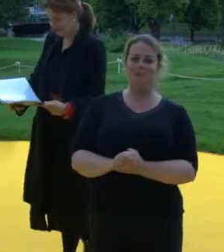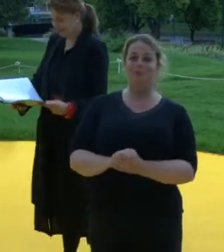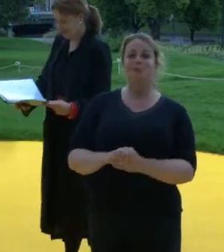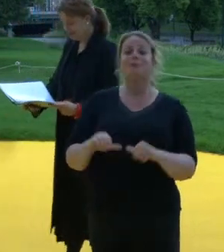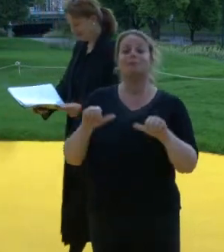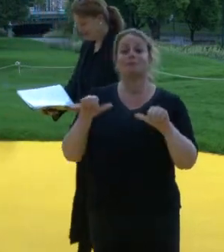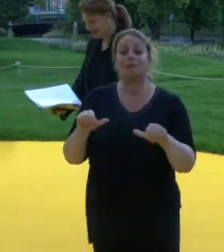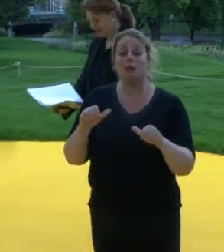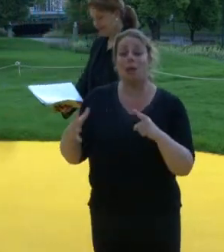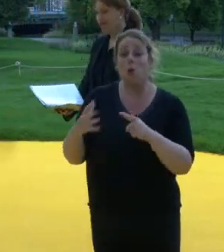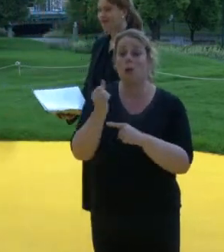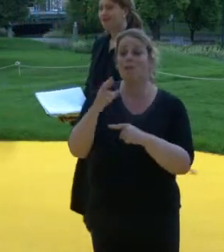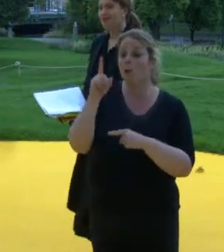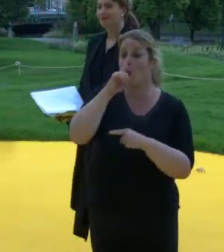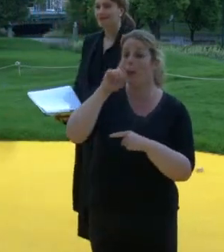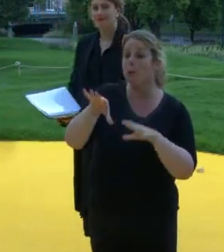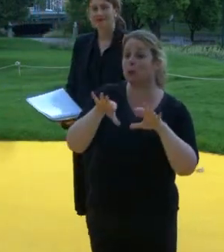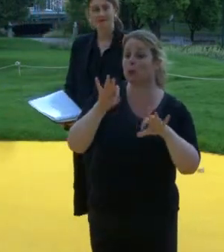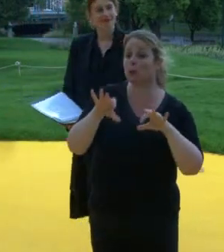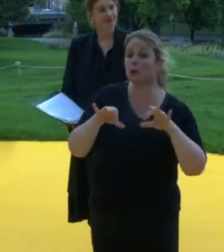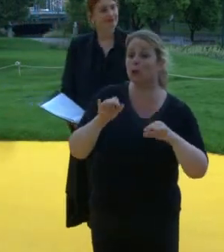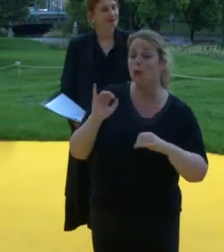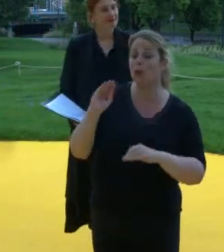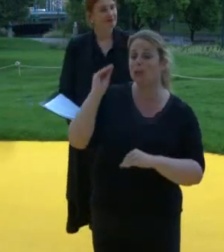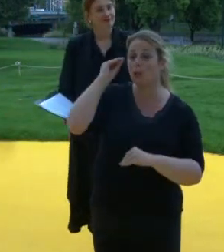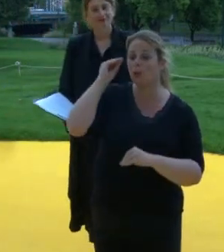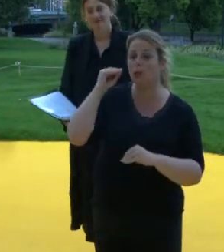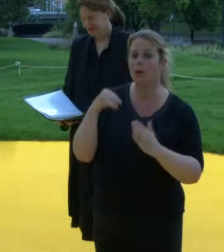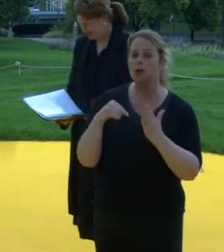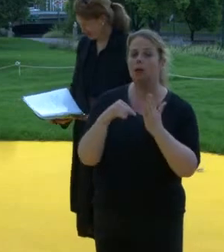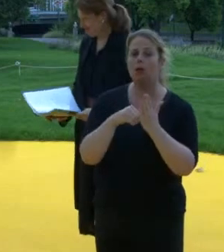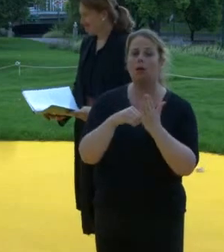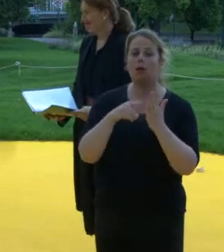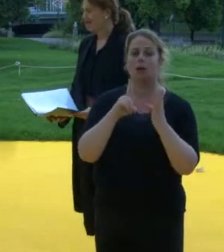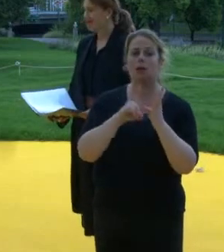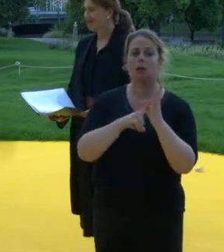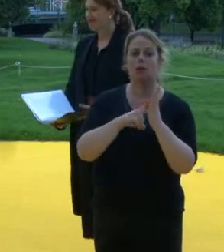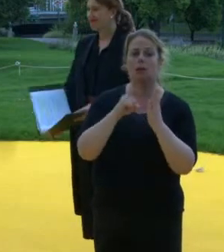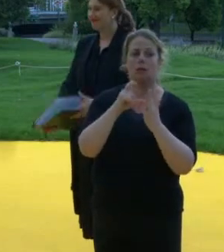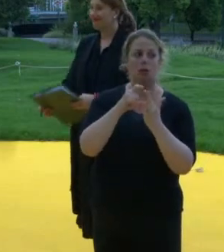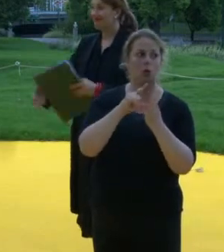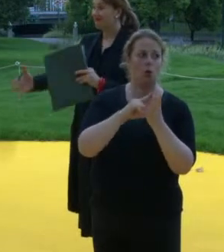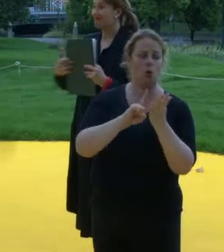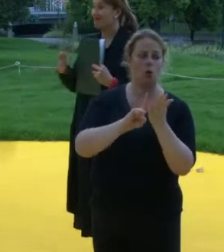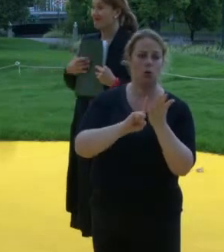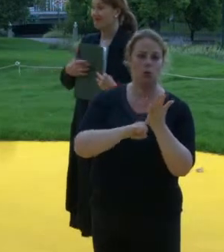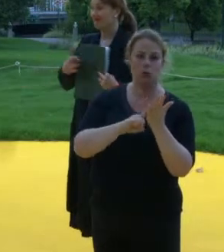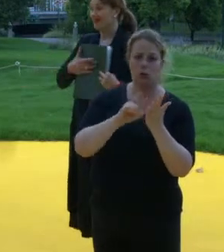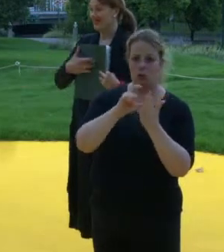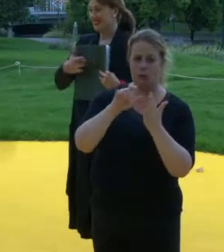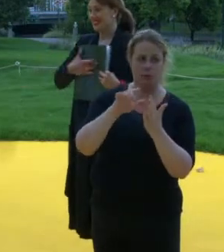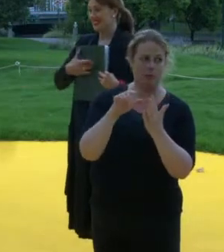Okay, so the winner of the People's Choice Award is Tiger Daughter by Rebecca Lim, published by Allen & Unwin.